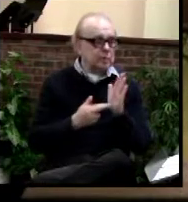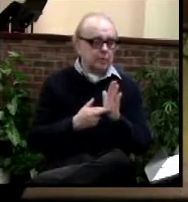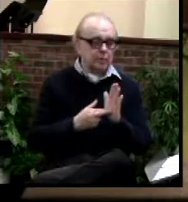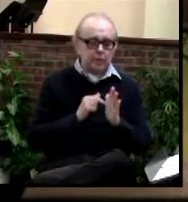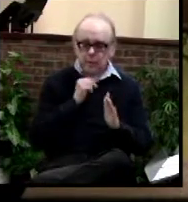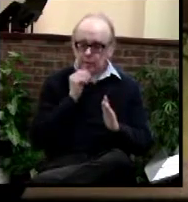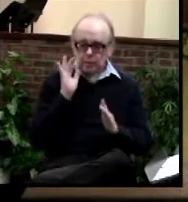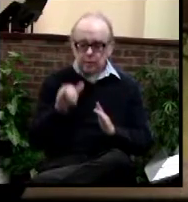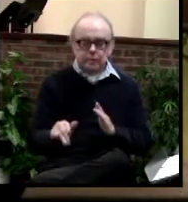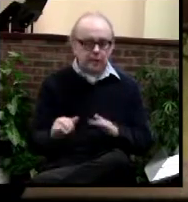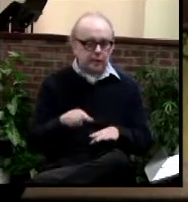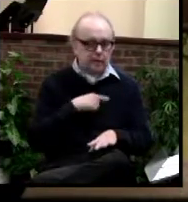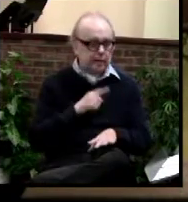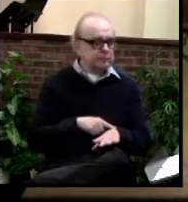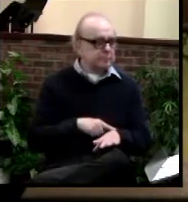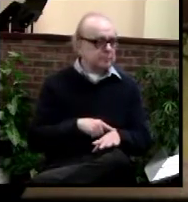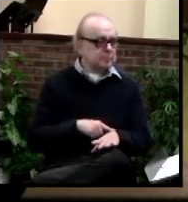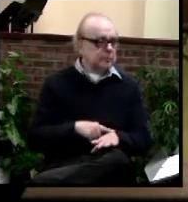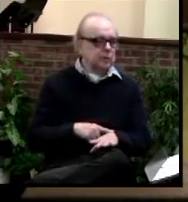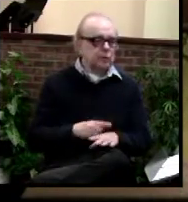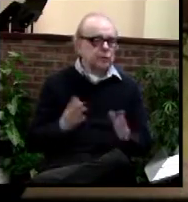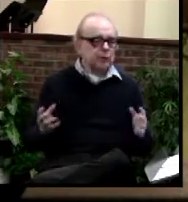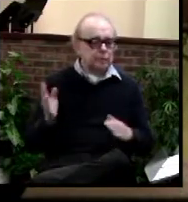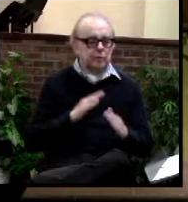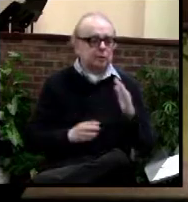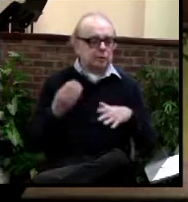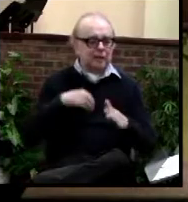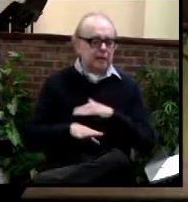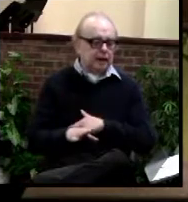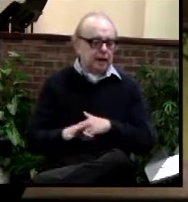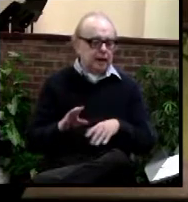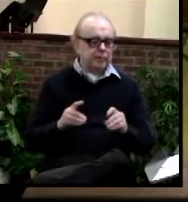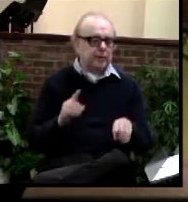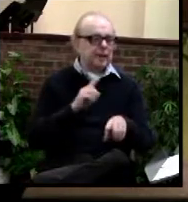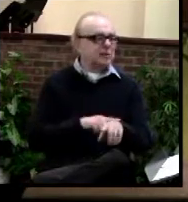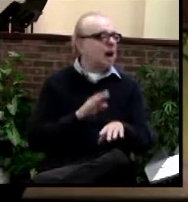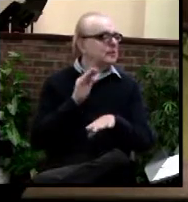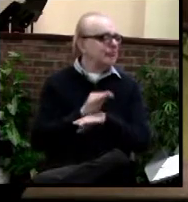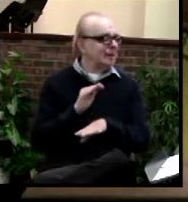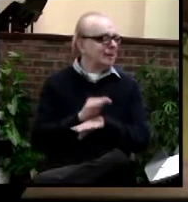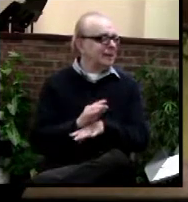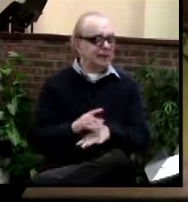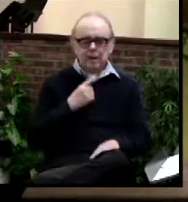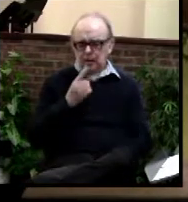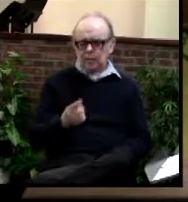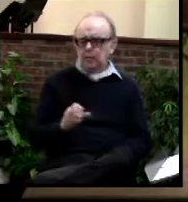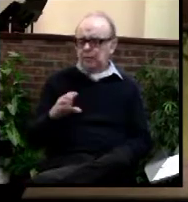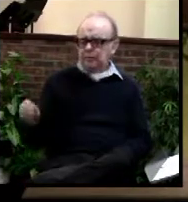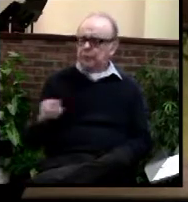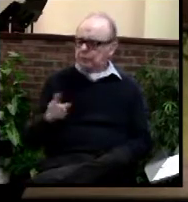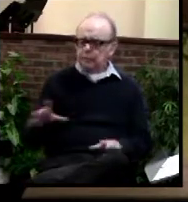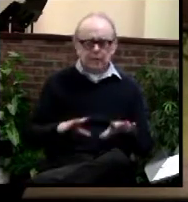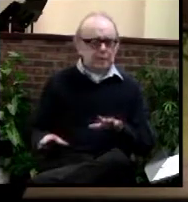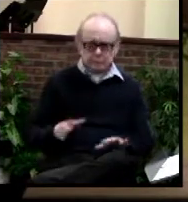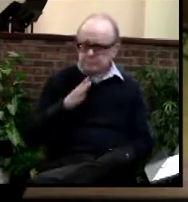stay out that long because there's too much trouble to get into at that time of night. And I would say, well, so-and-so's doing that. Or